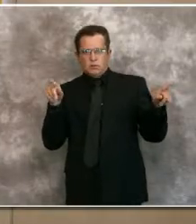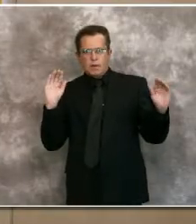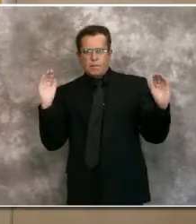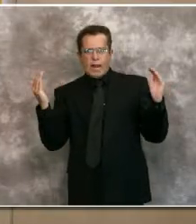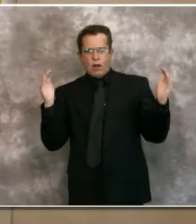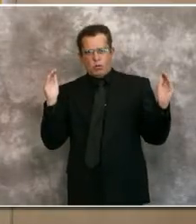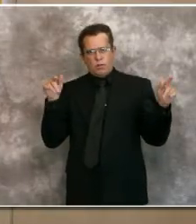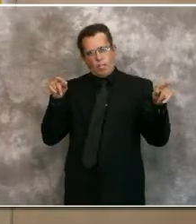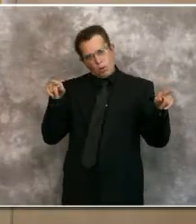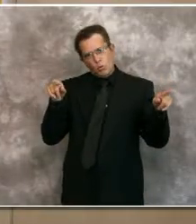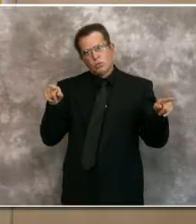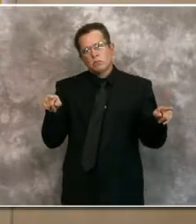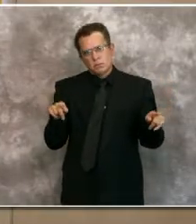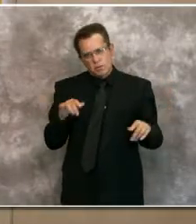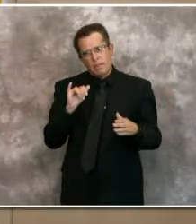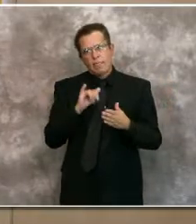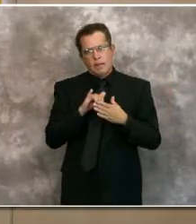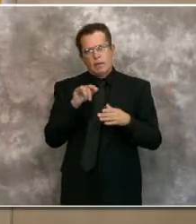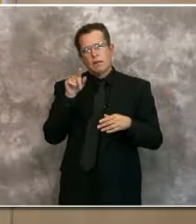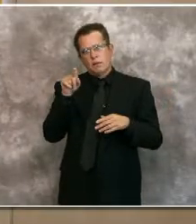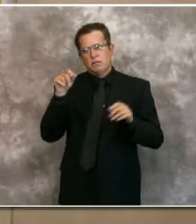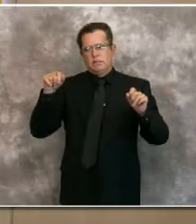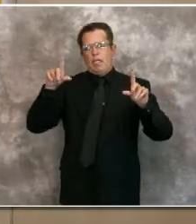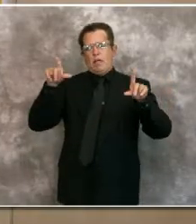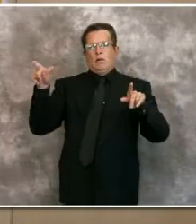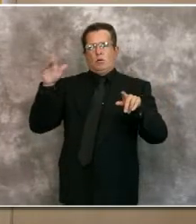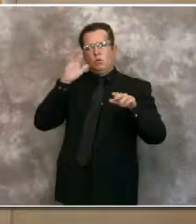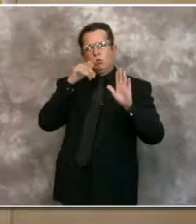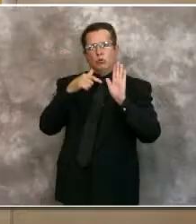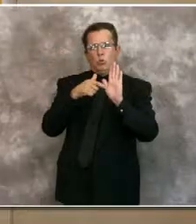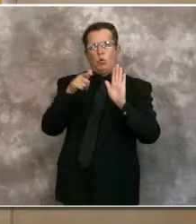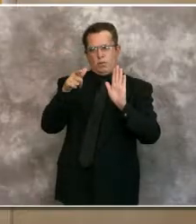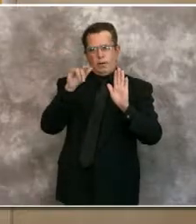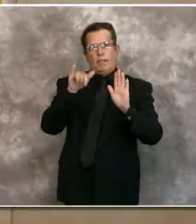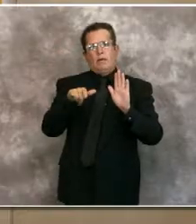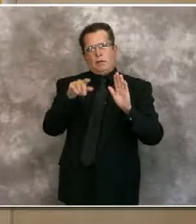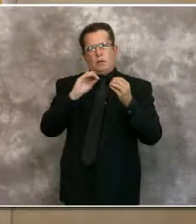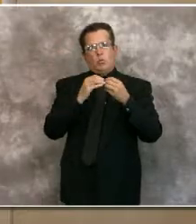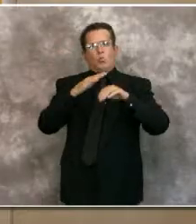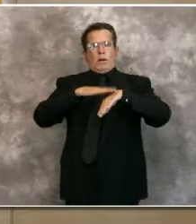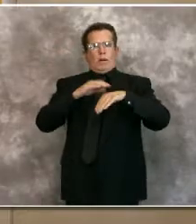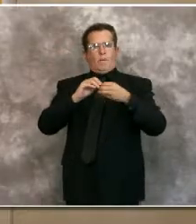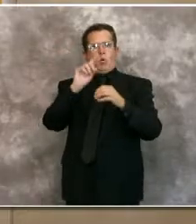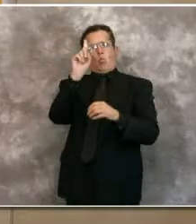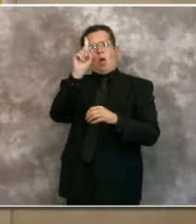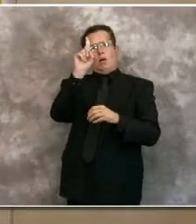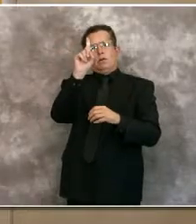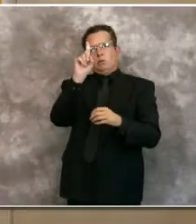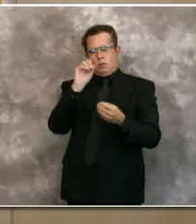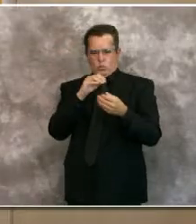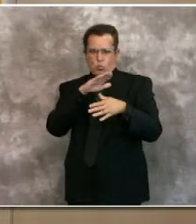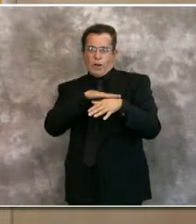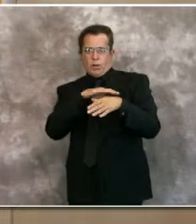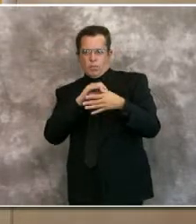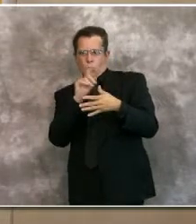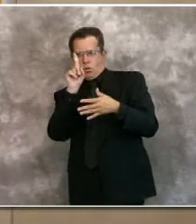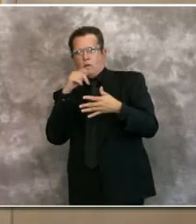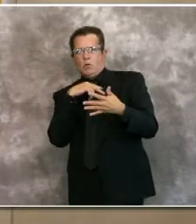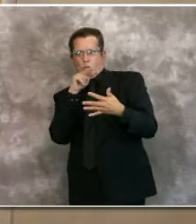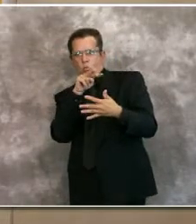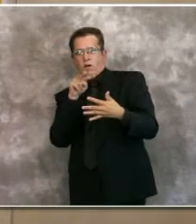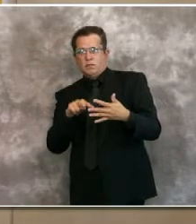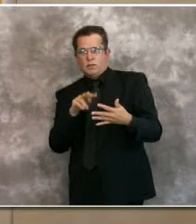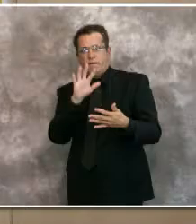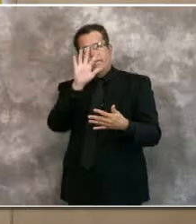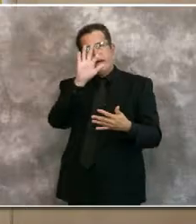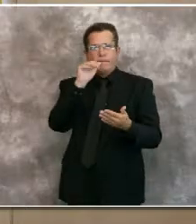the slide that is related to trigger number one. Now, we had over